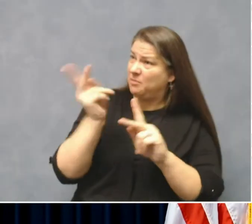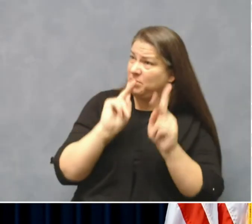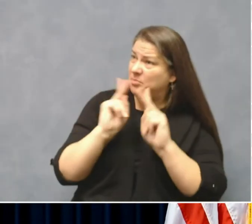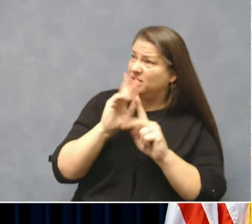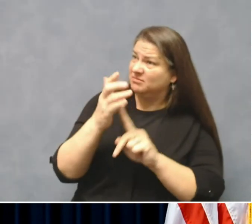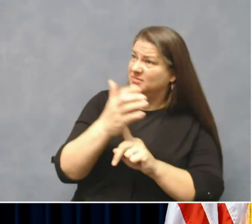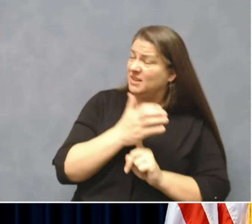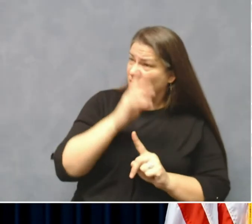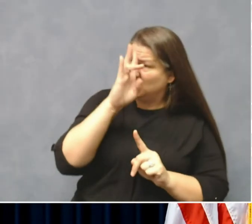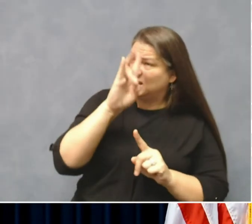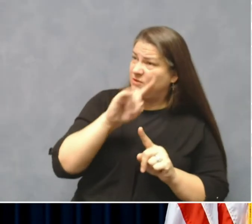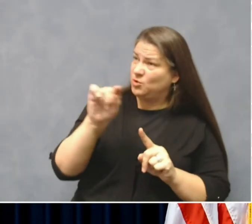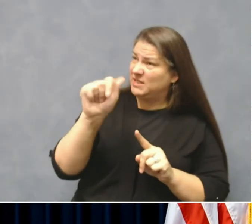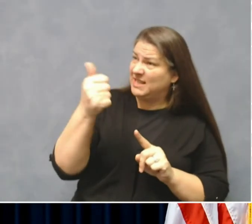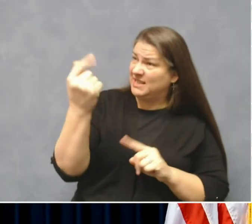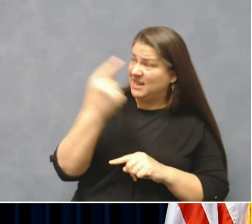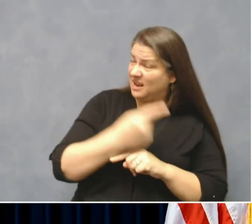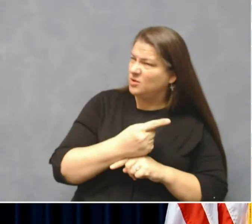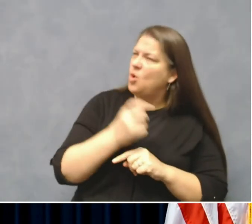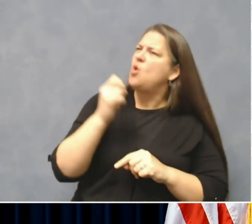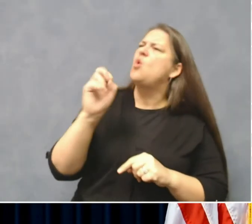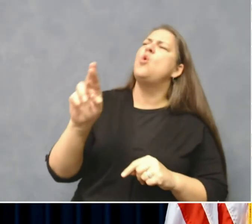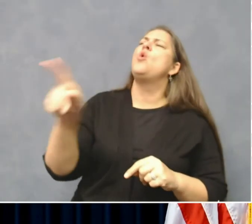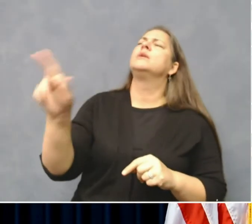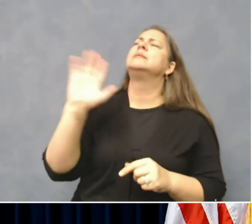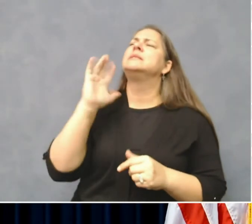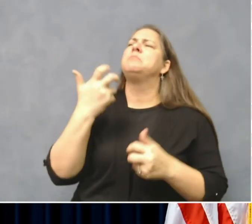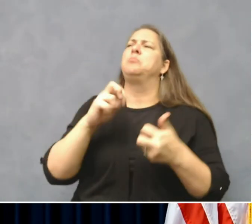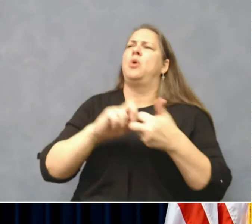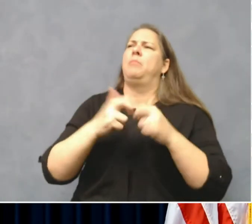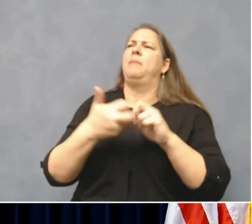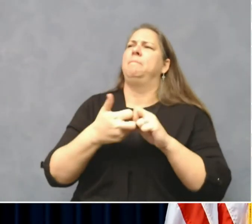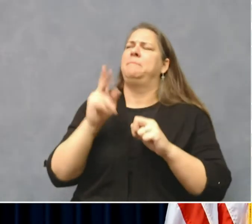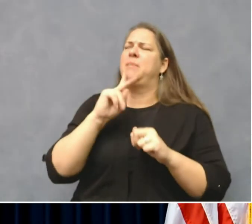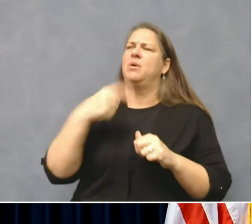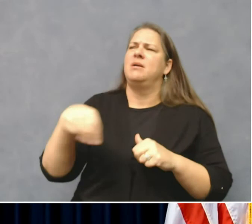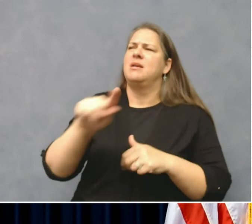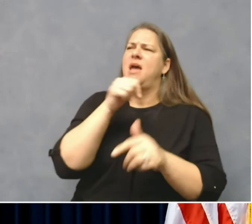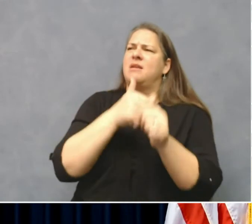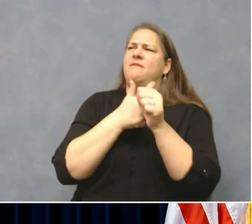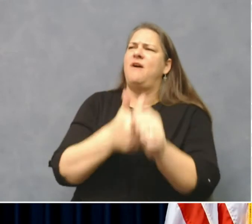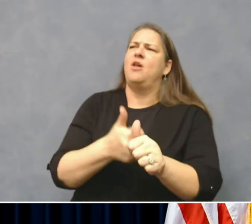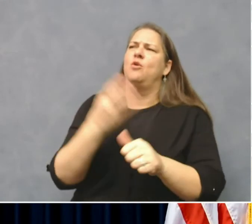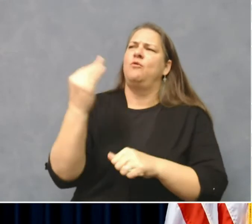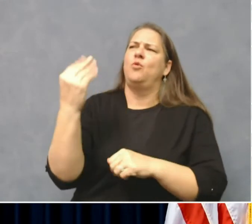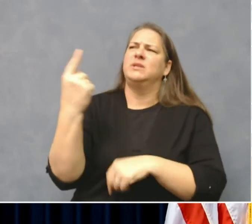that's a problem that we're seeing in Kentucky with people not complying with that 14-day quarantine.